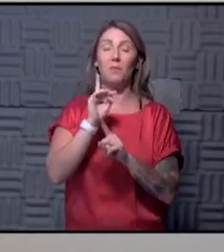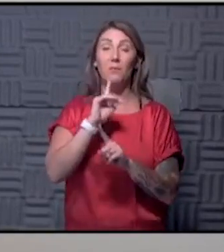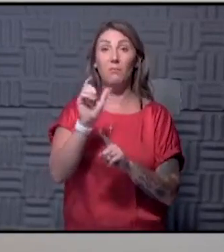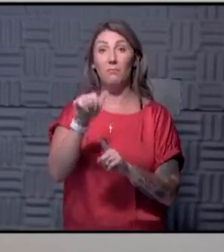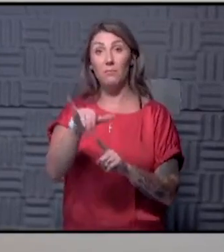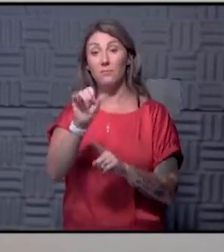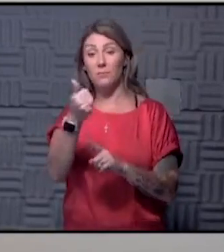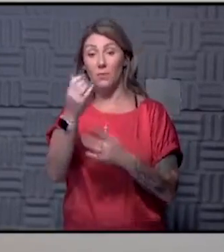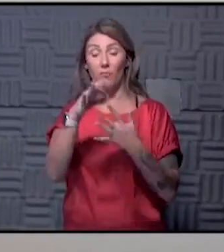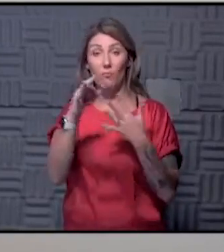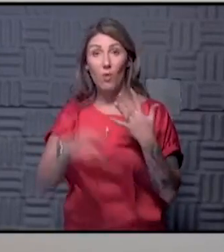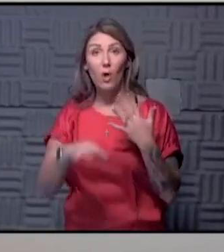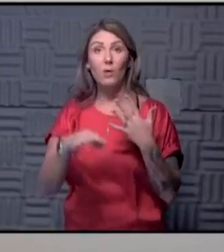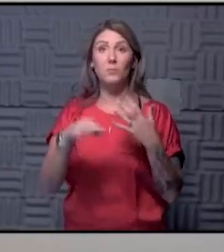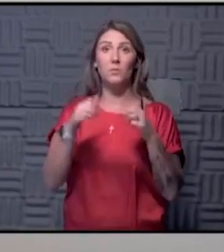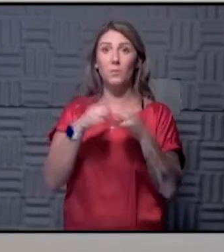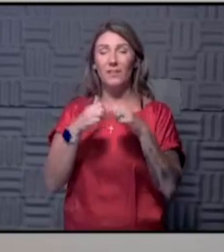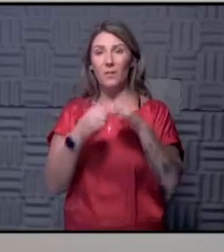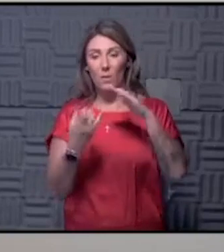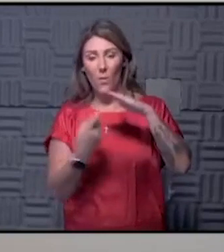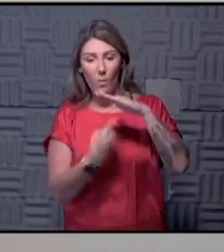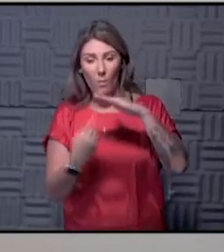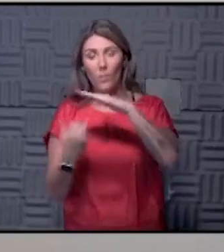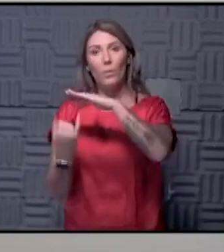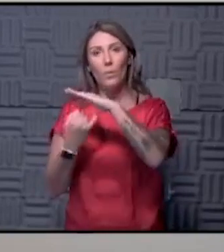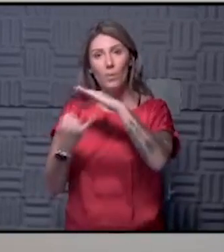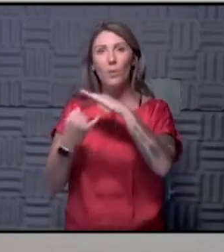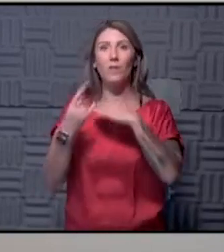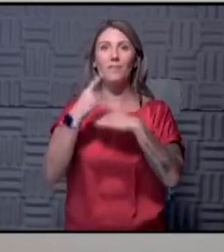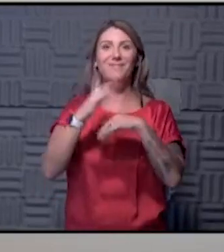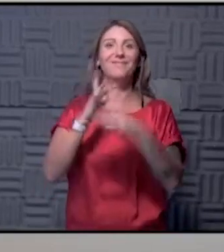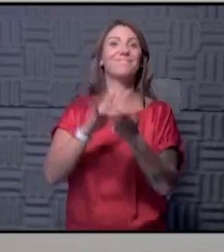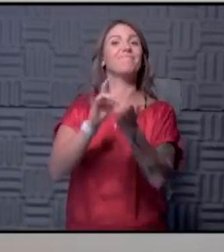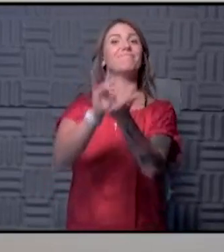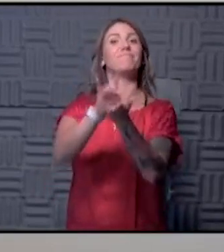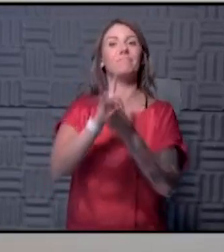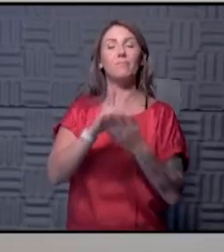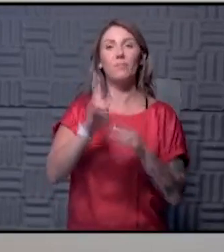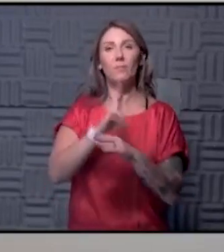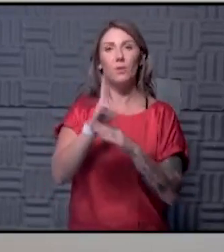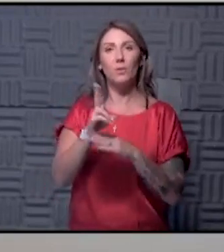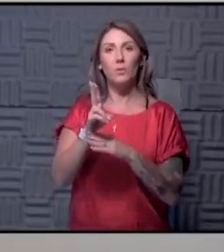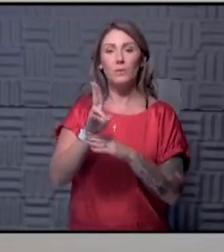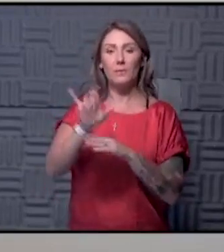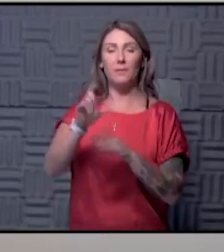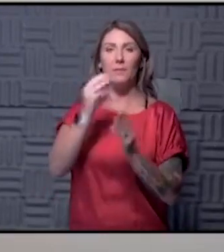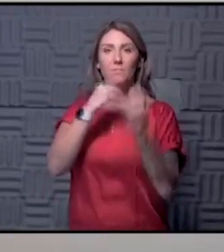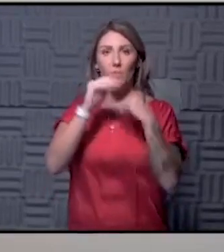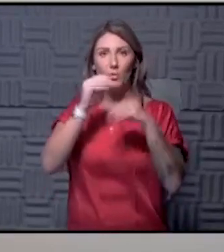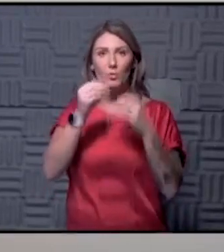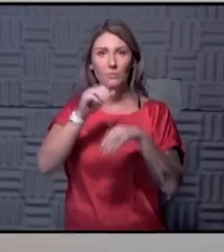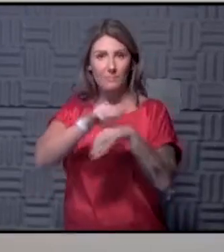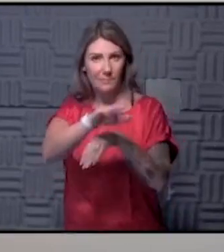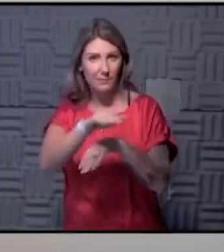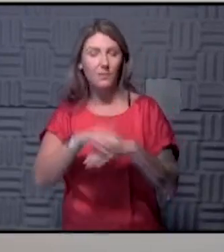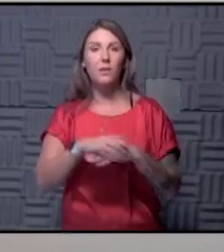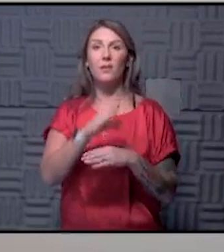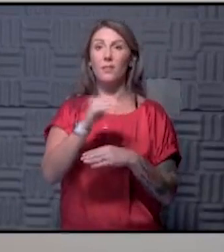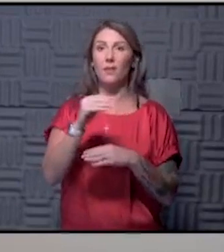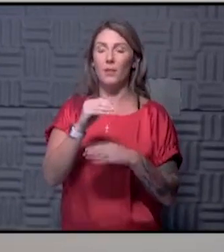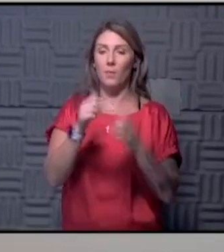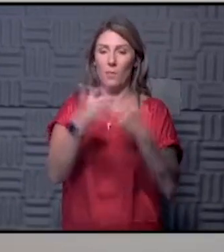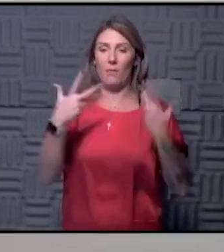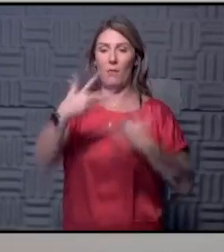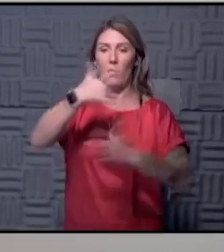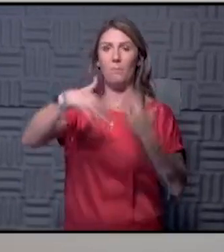been in quarantine have taken advantage of from a food delivery service that's safe and keeps folks from mixing with others in the community when they're